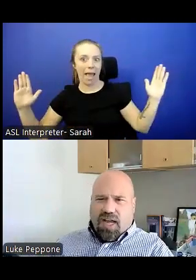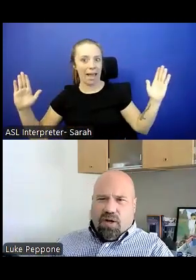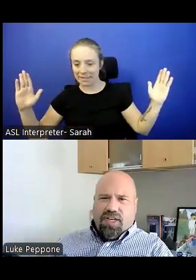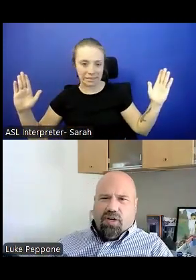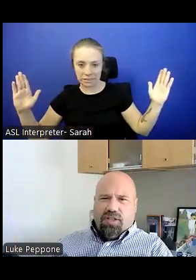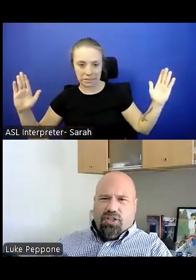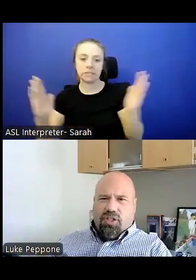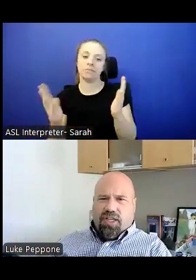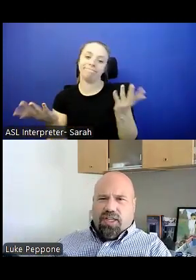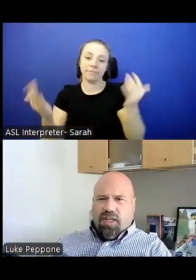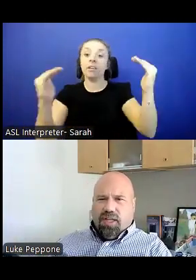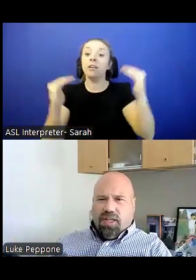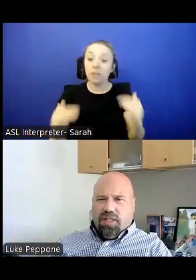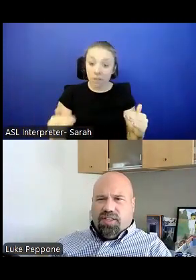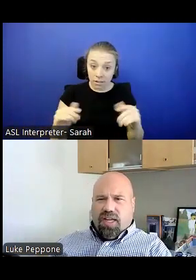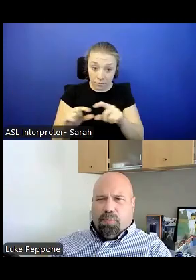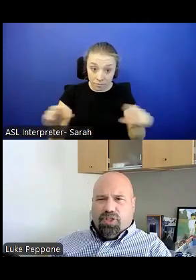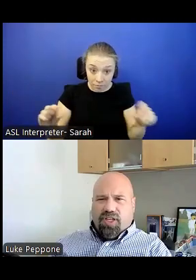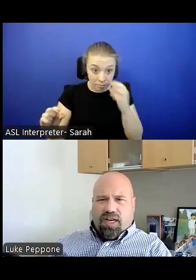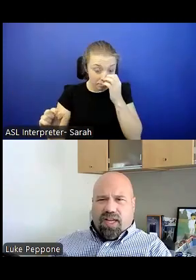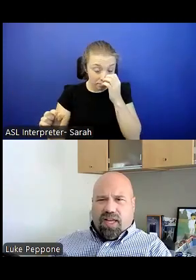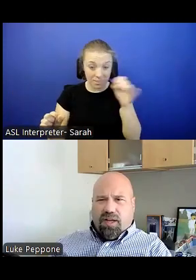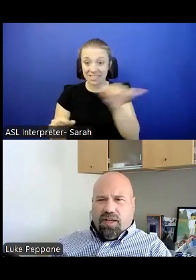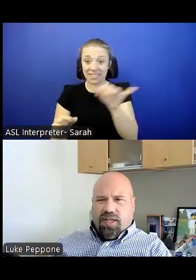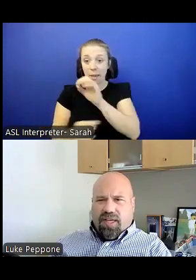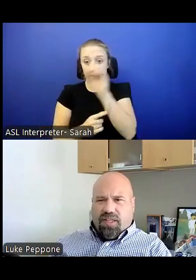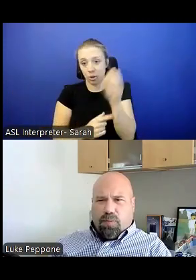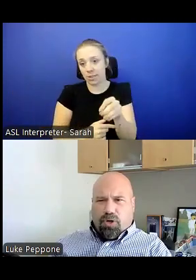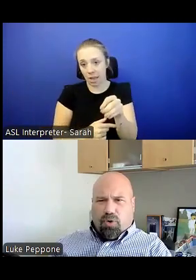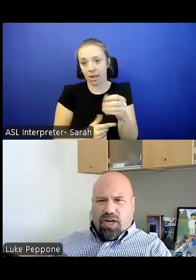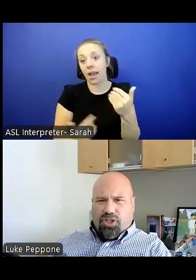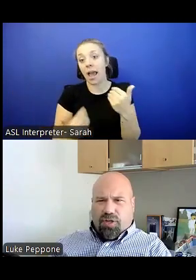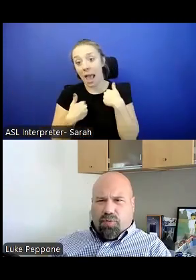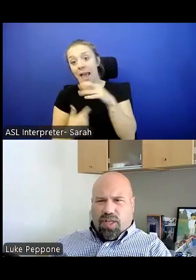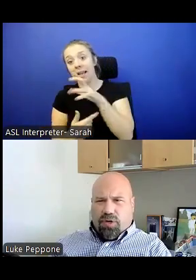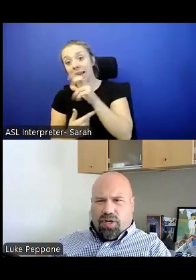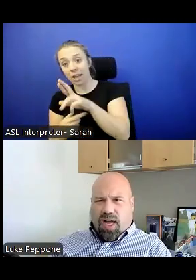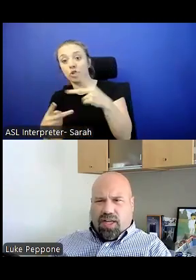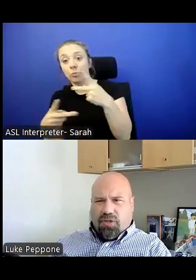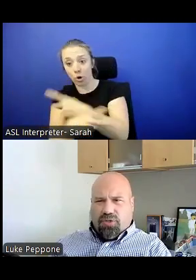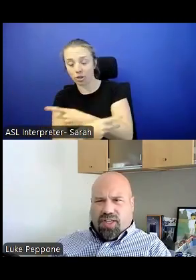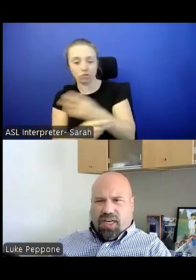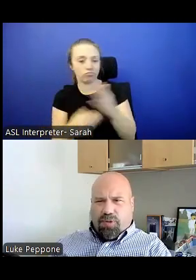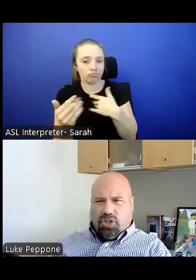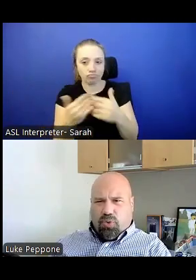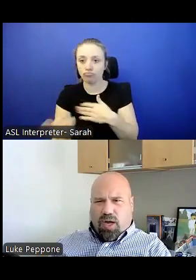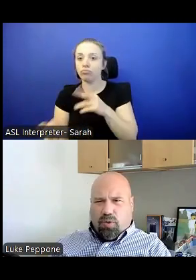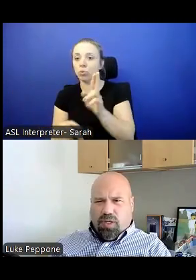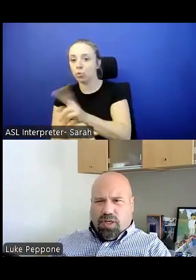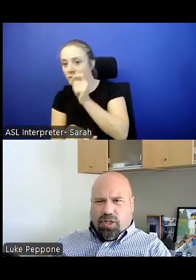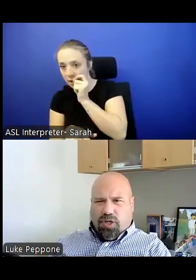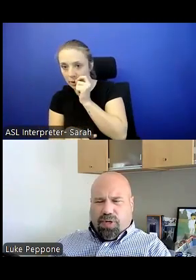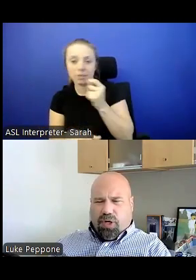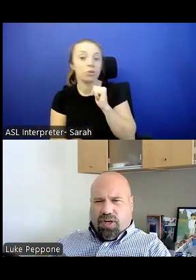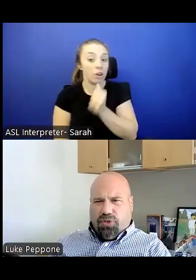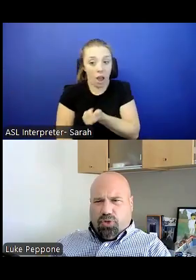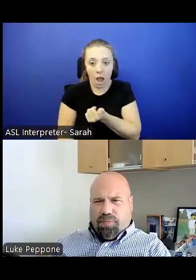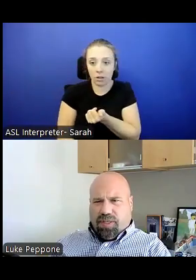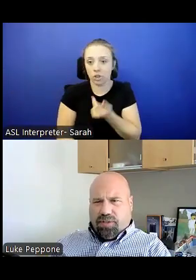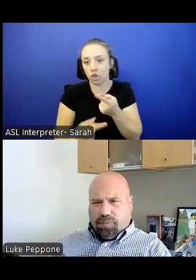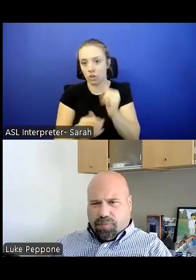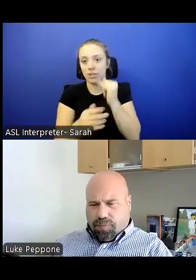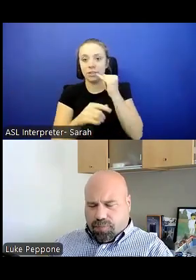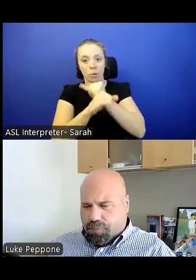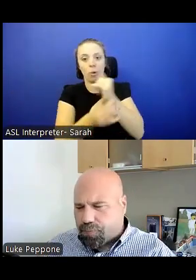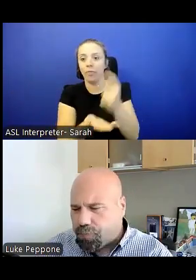And down here, essentially, the same percent had cancer progression, whether or not you use cannabis throughout your period of